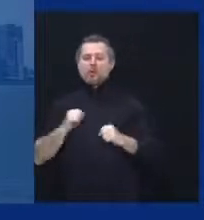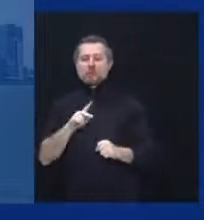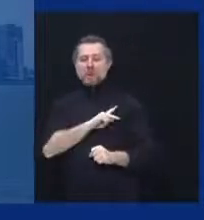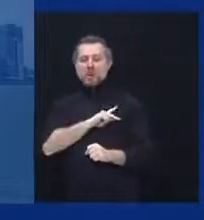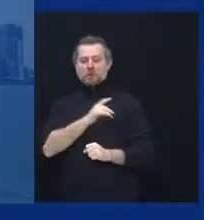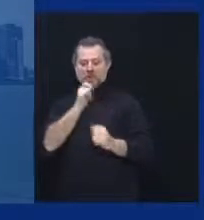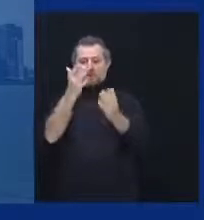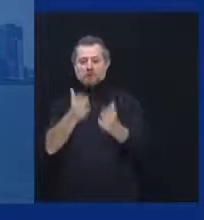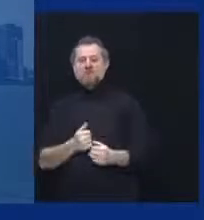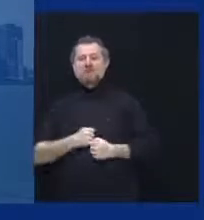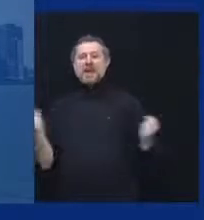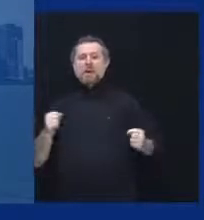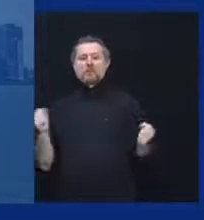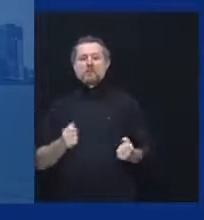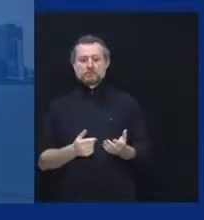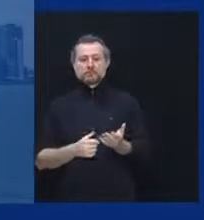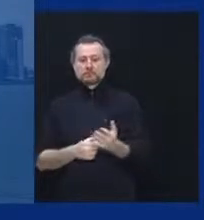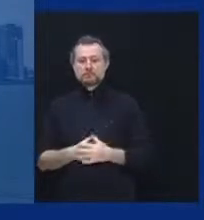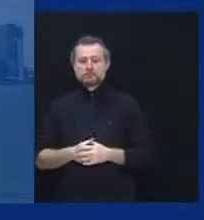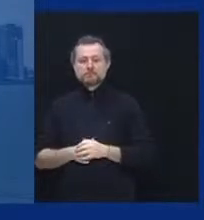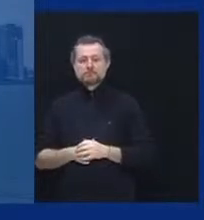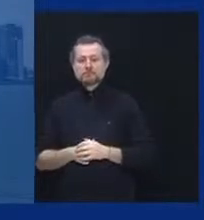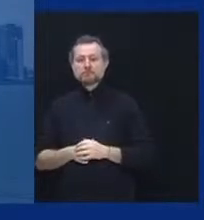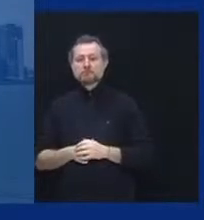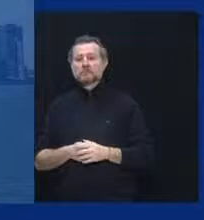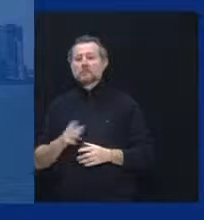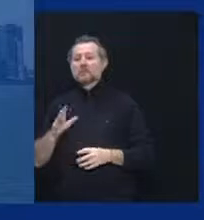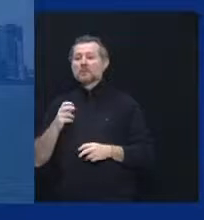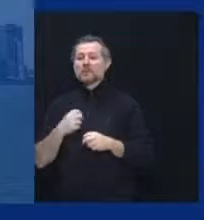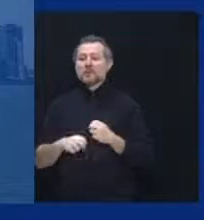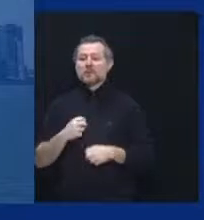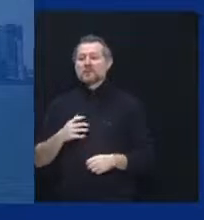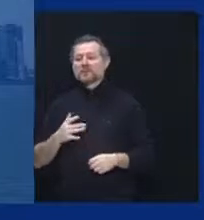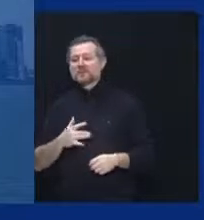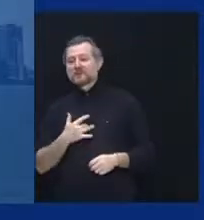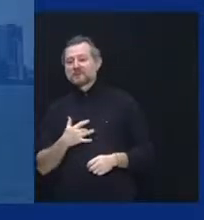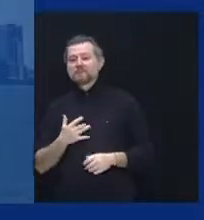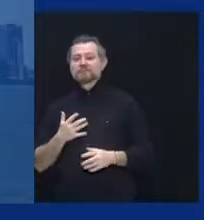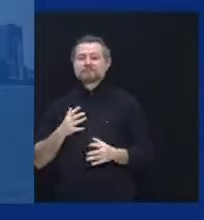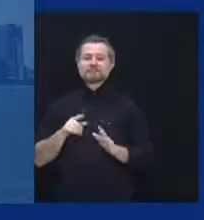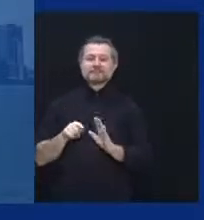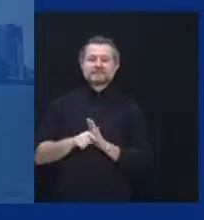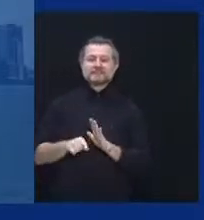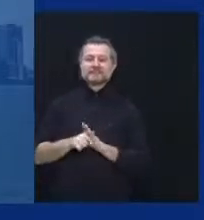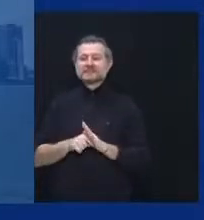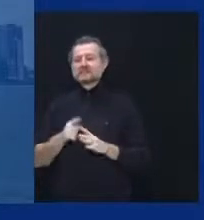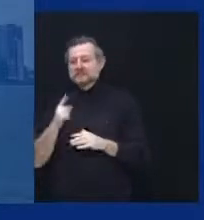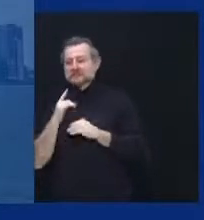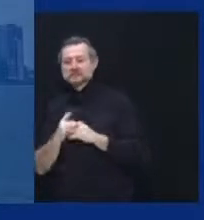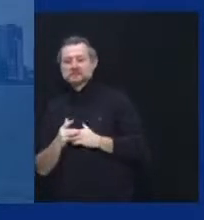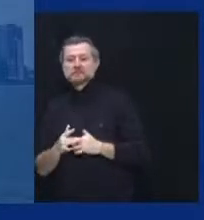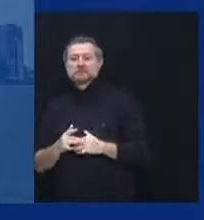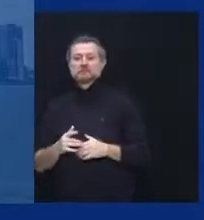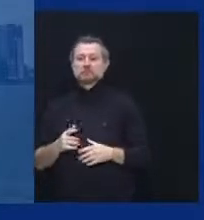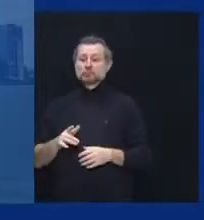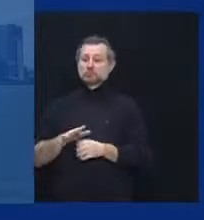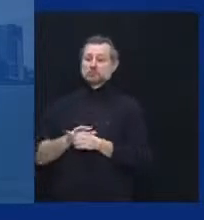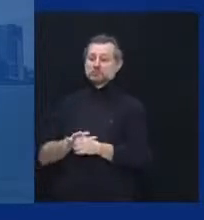And little insecurities explode. And little neuroses explode.